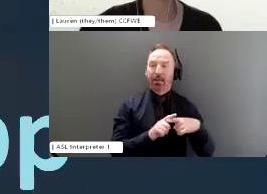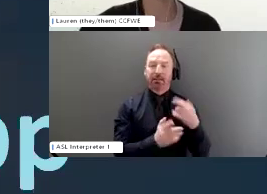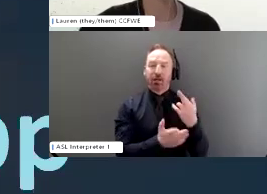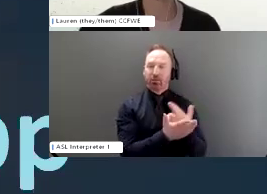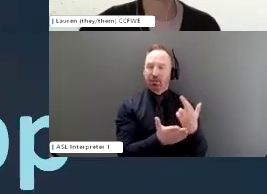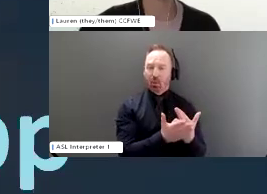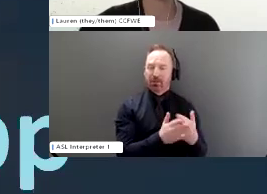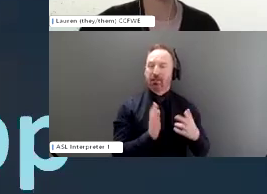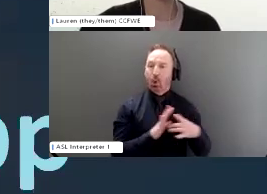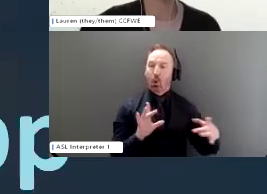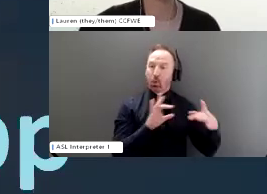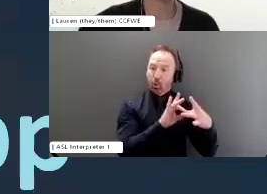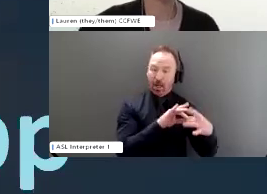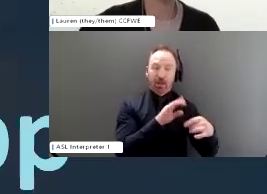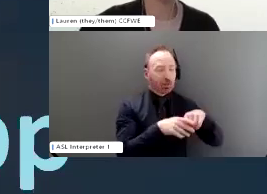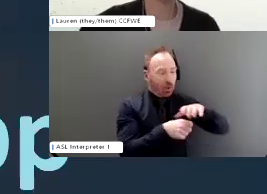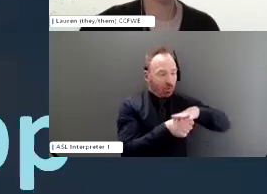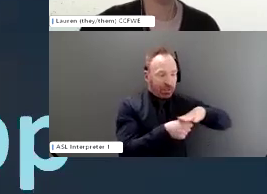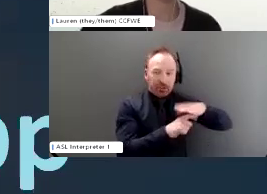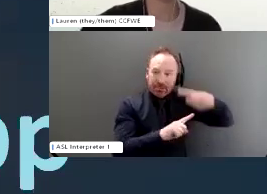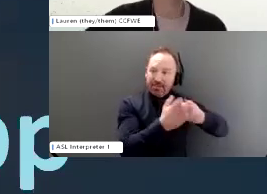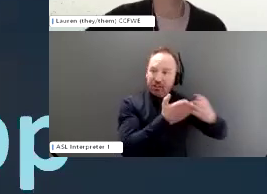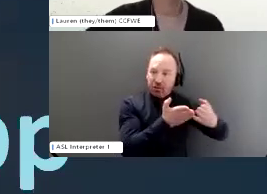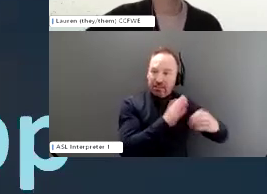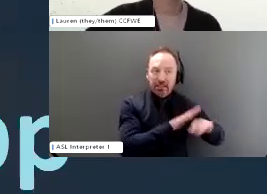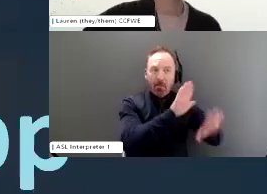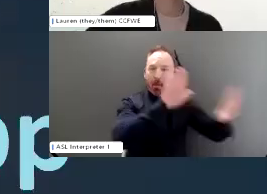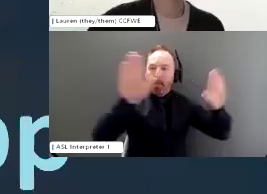with region-specific services for economic abuse.